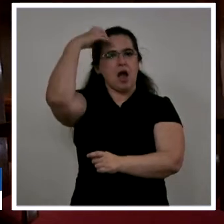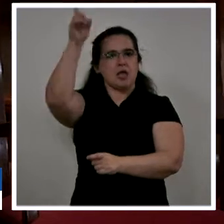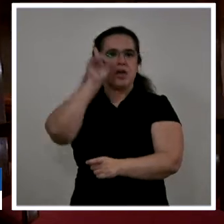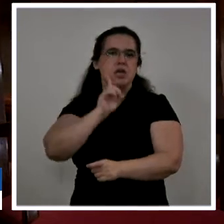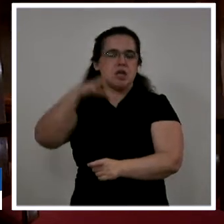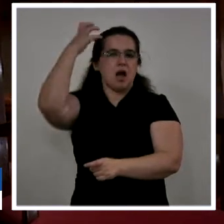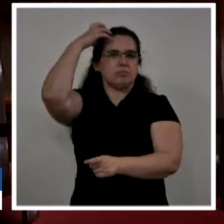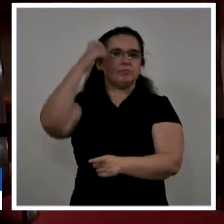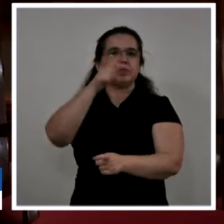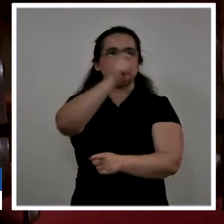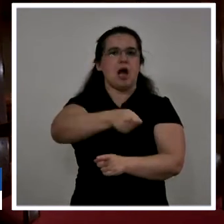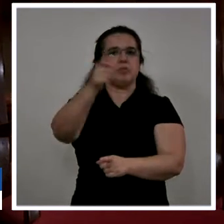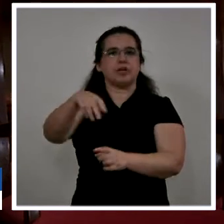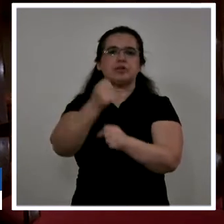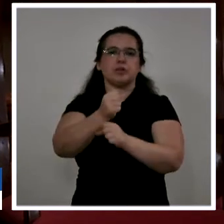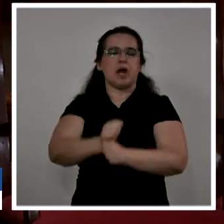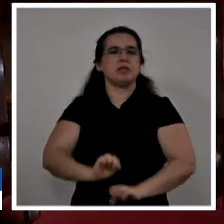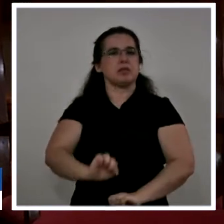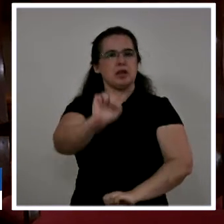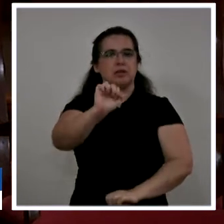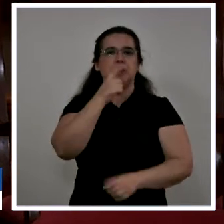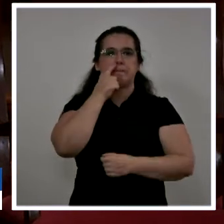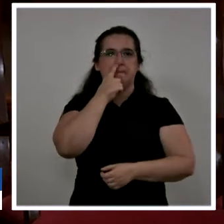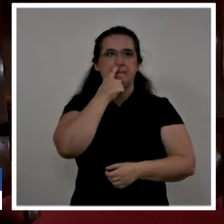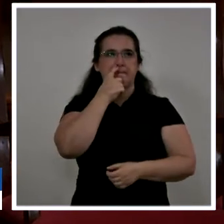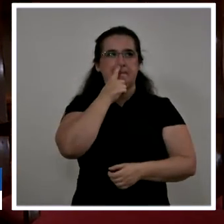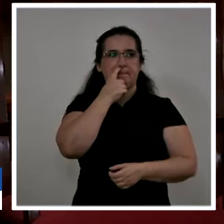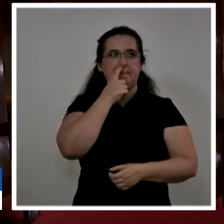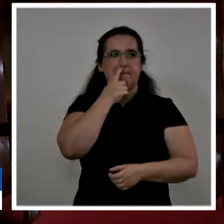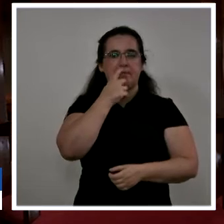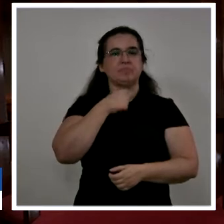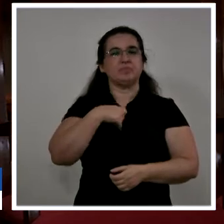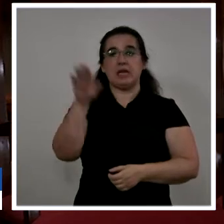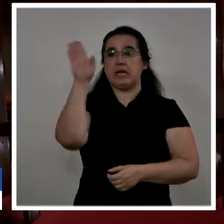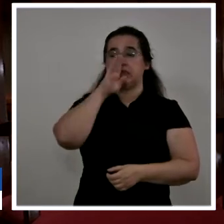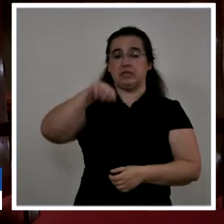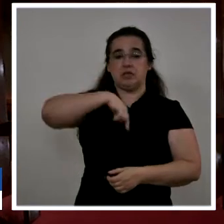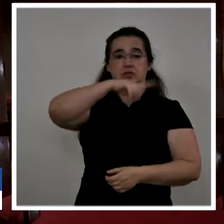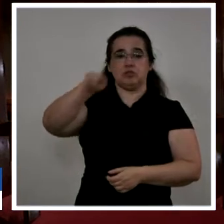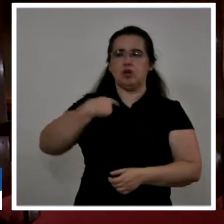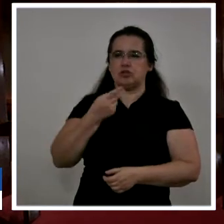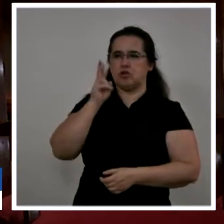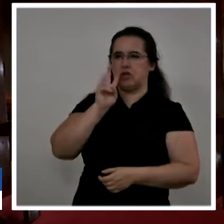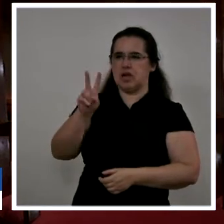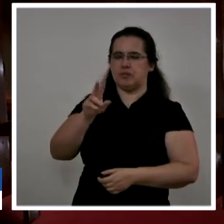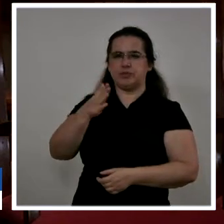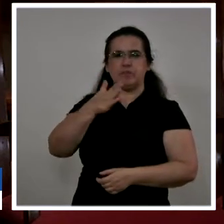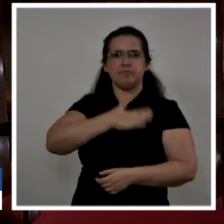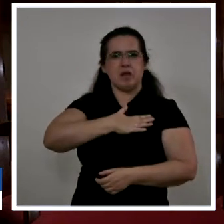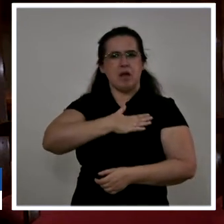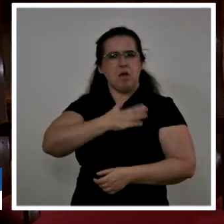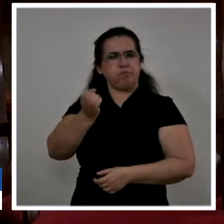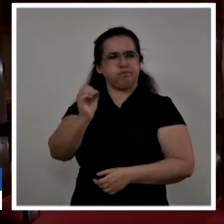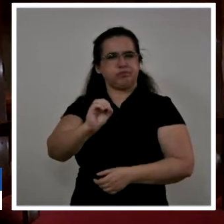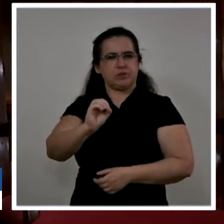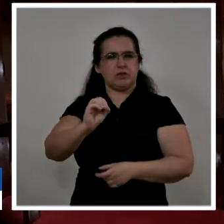any dispassionate but critical review of the research... Ele diz, se olharmos desapaixonadamente e friamente